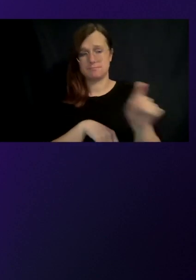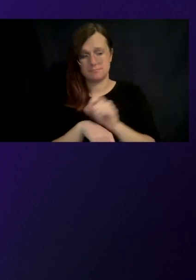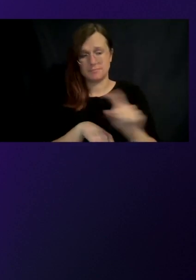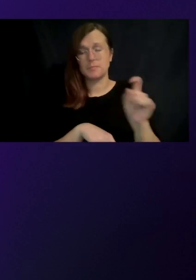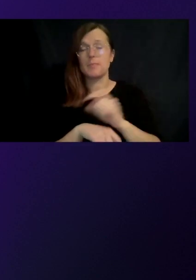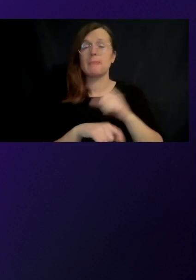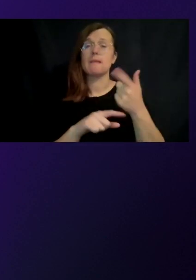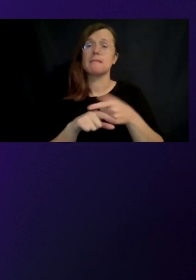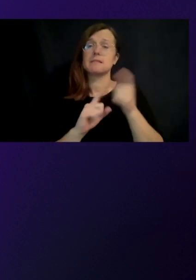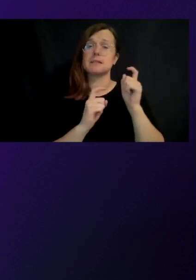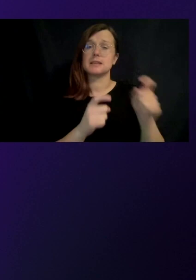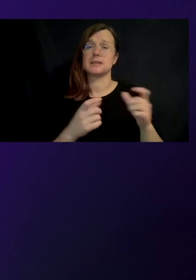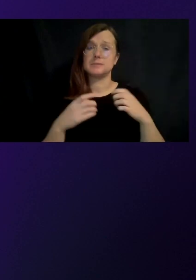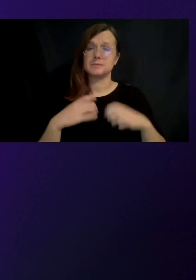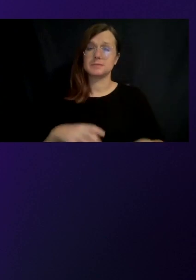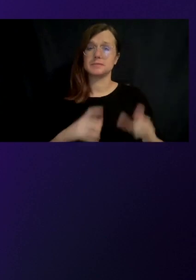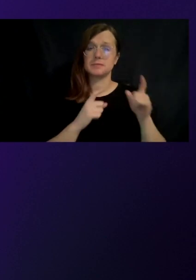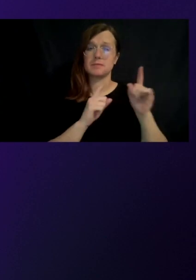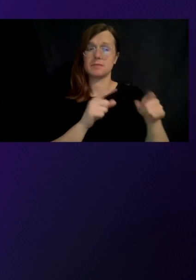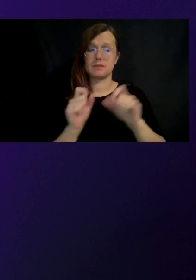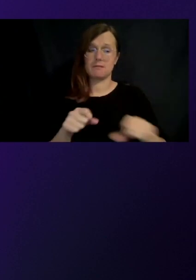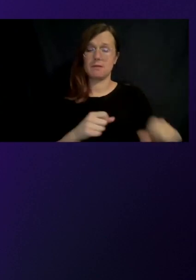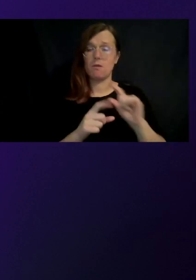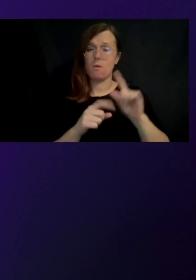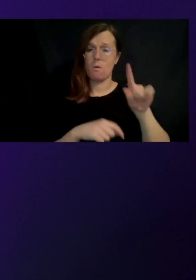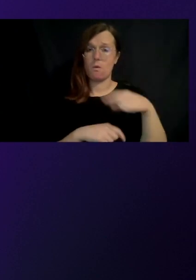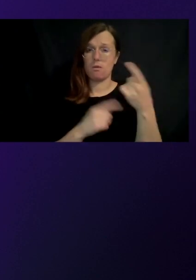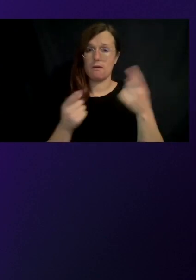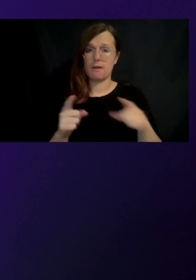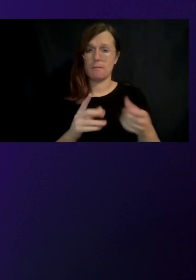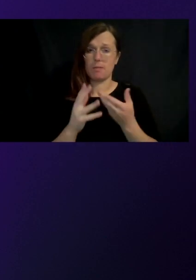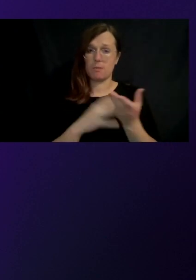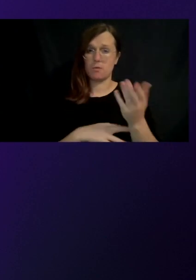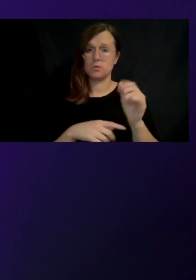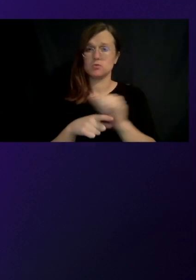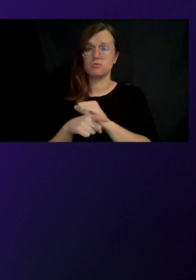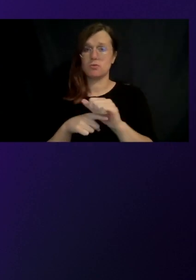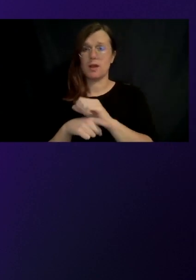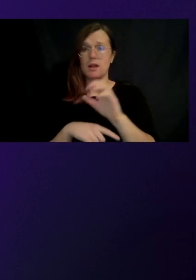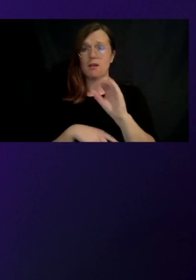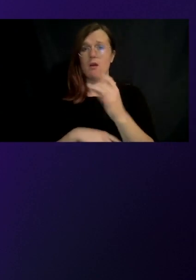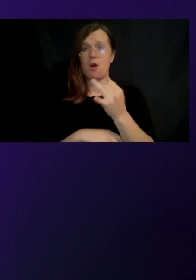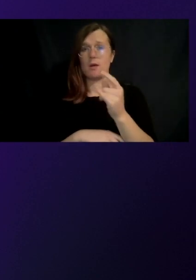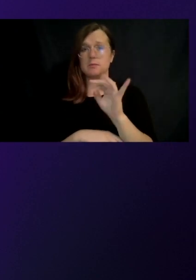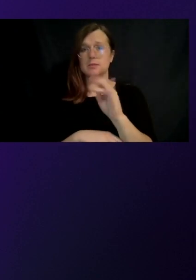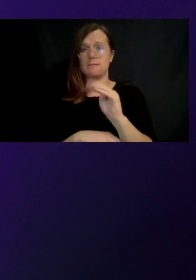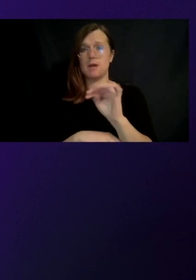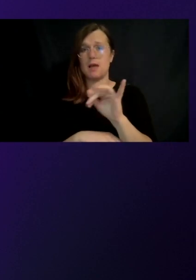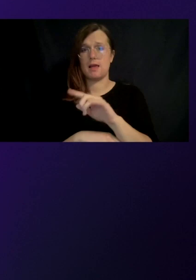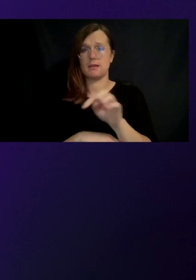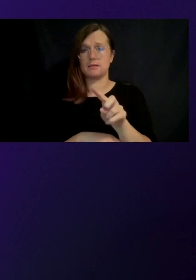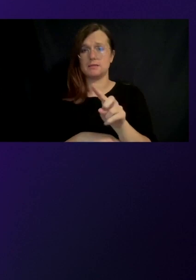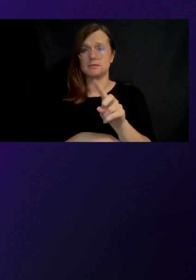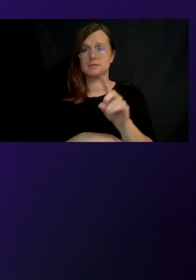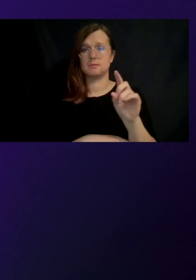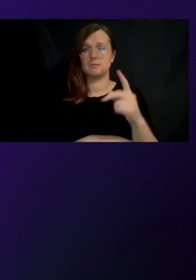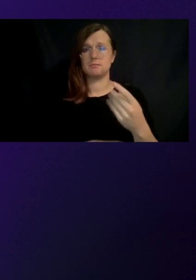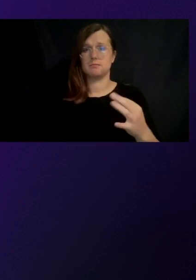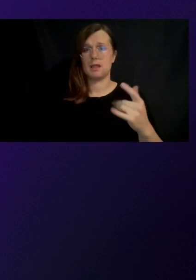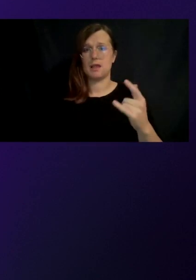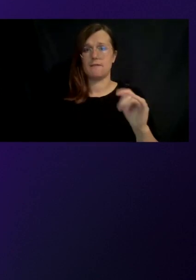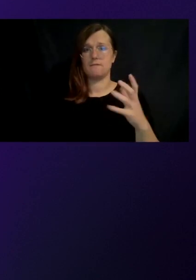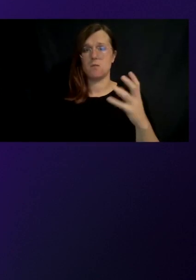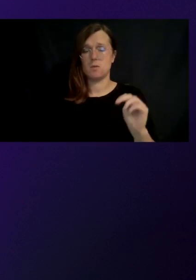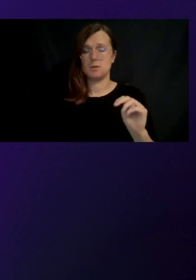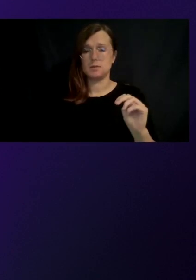customers capabilities that only exist in training-optimized platforms. Right. So, you know, without Inf2, customers would